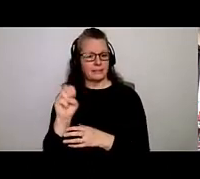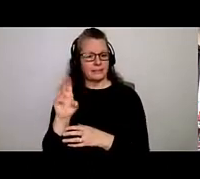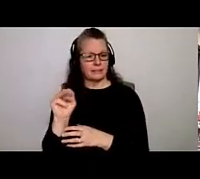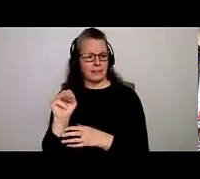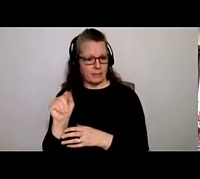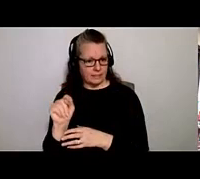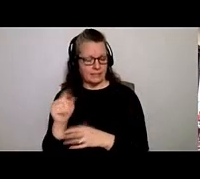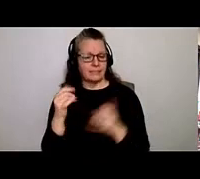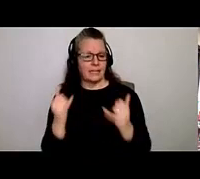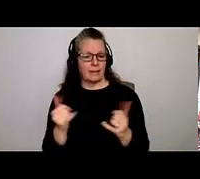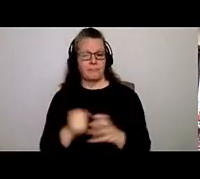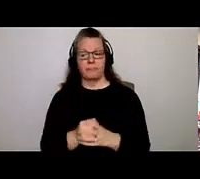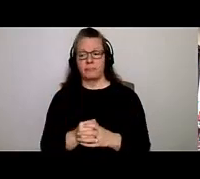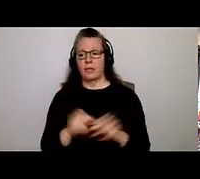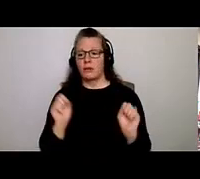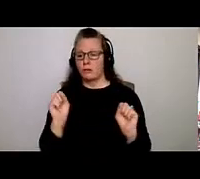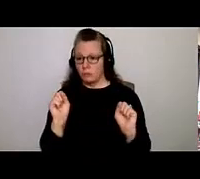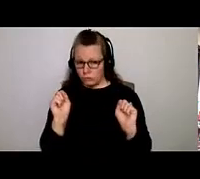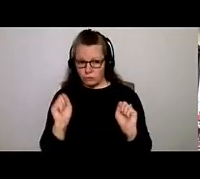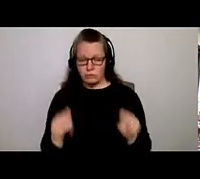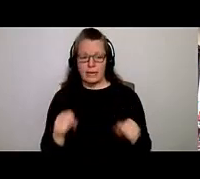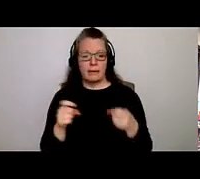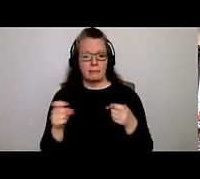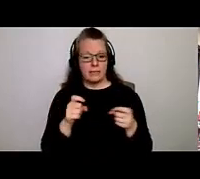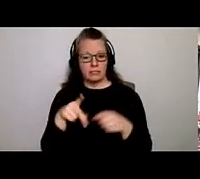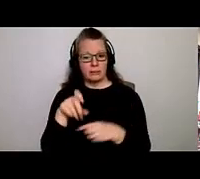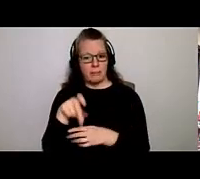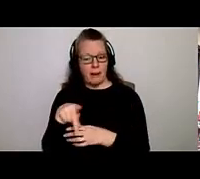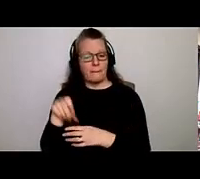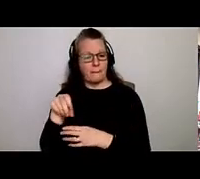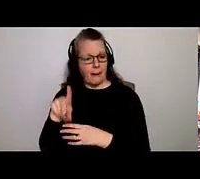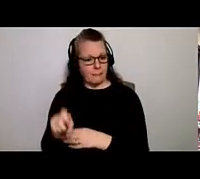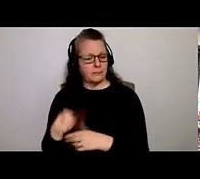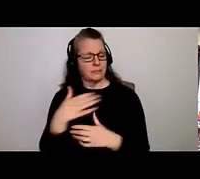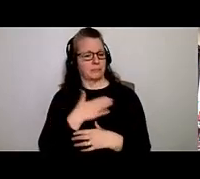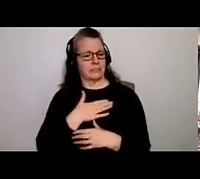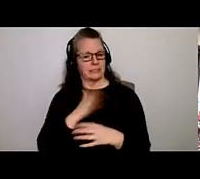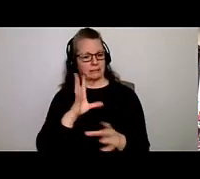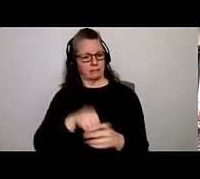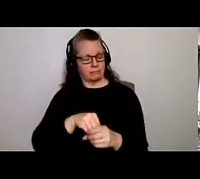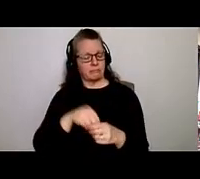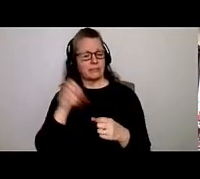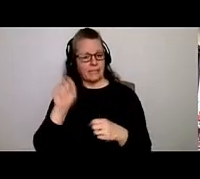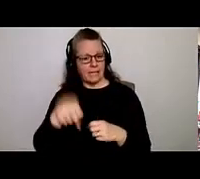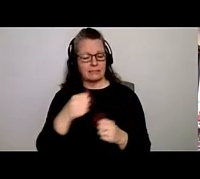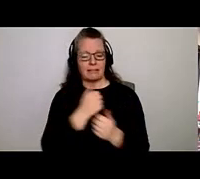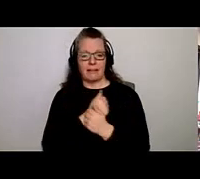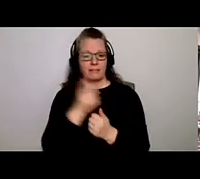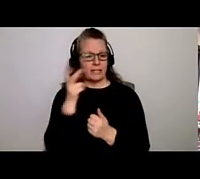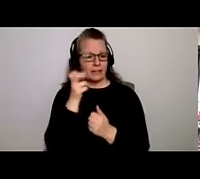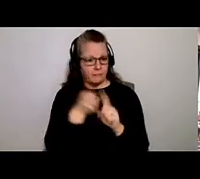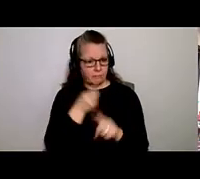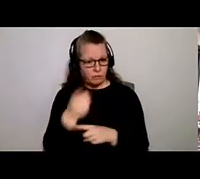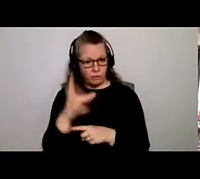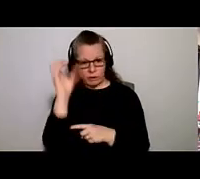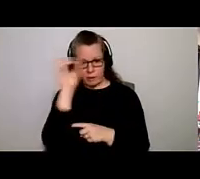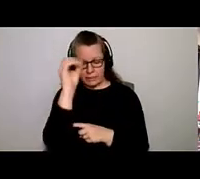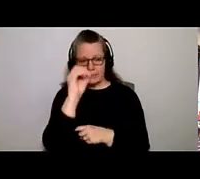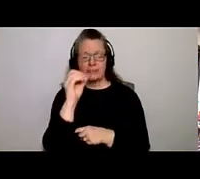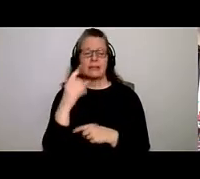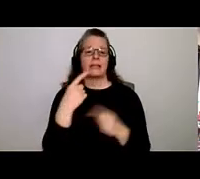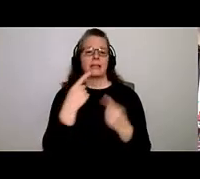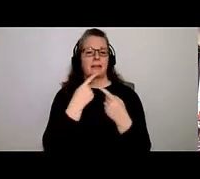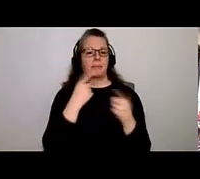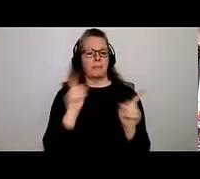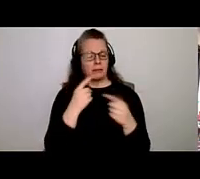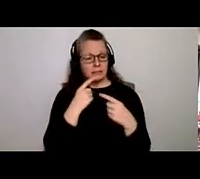You can leverage the pop-ups. That would be great. We love to hear from you and hear your opinions. The public service announcements between sessions, if you'd like a copy of those